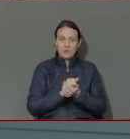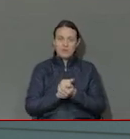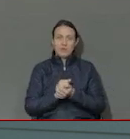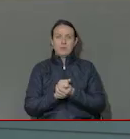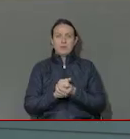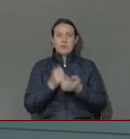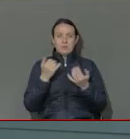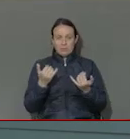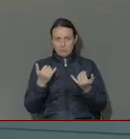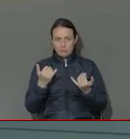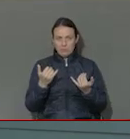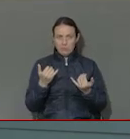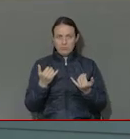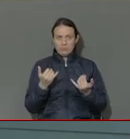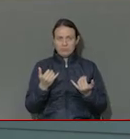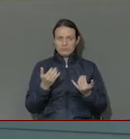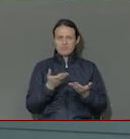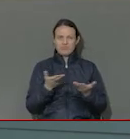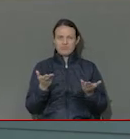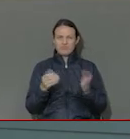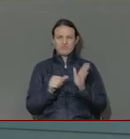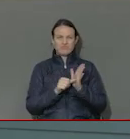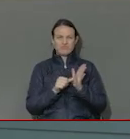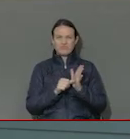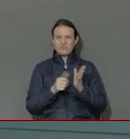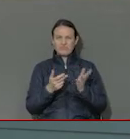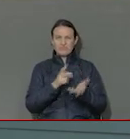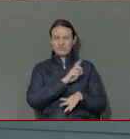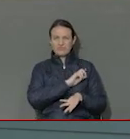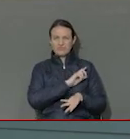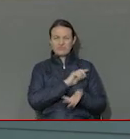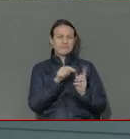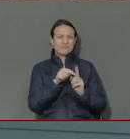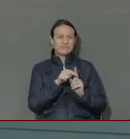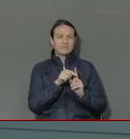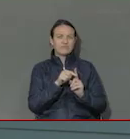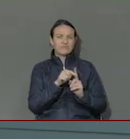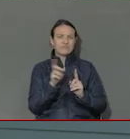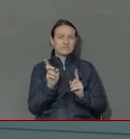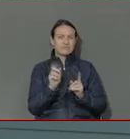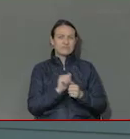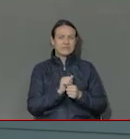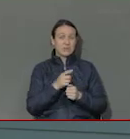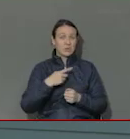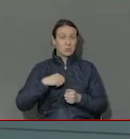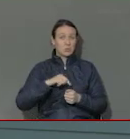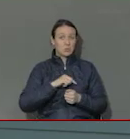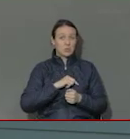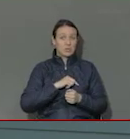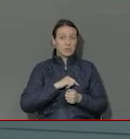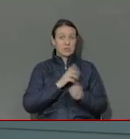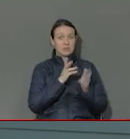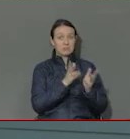why should we be bipedal, or what is the advantage, the significance of us being what?